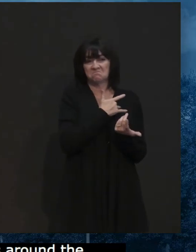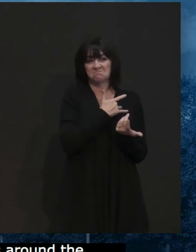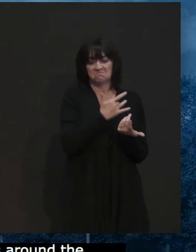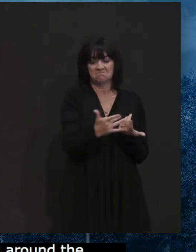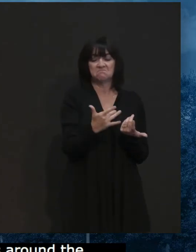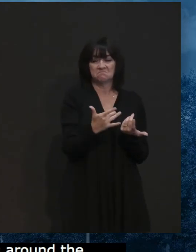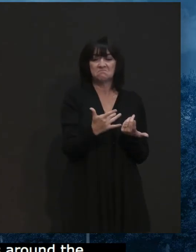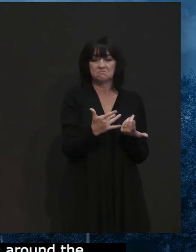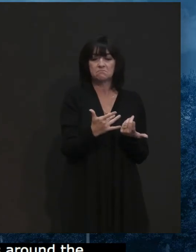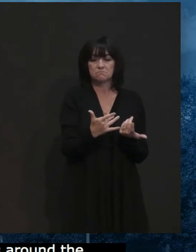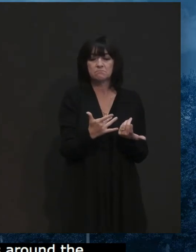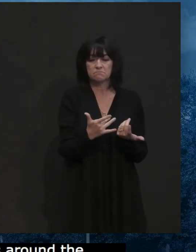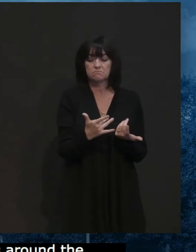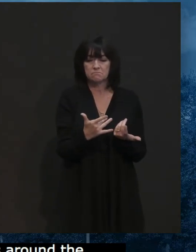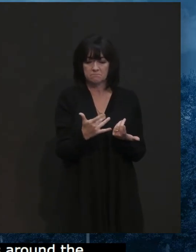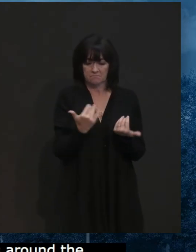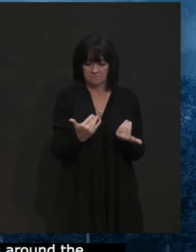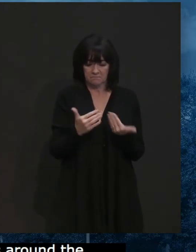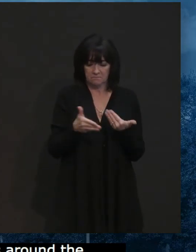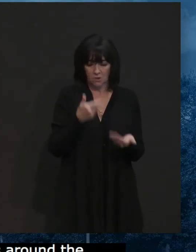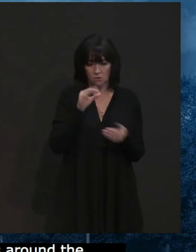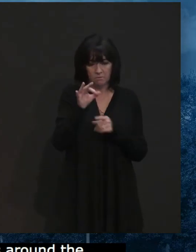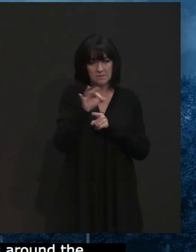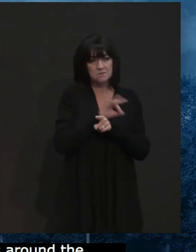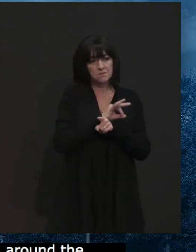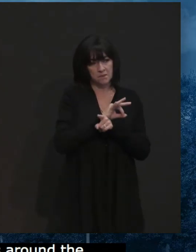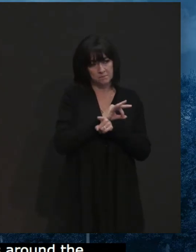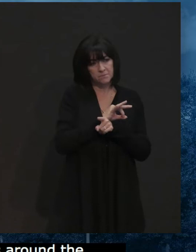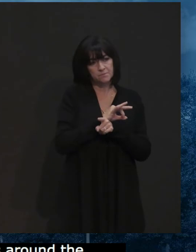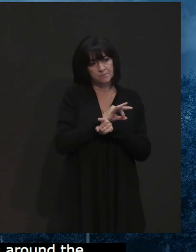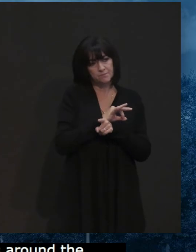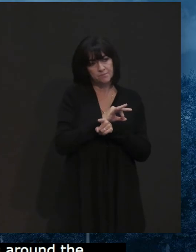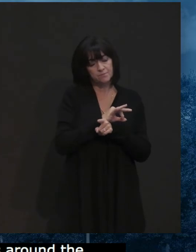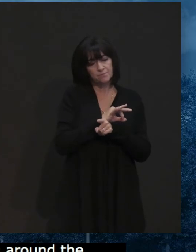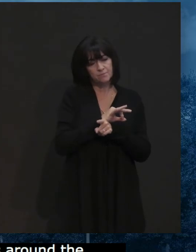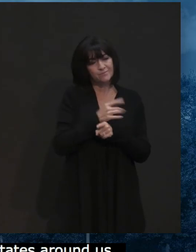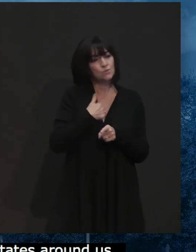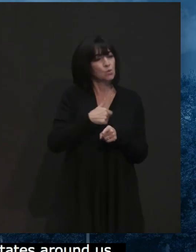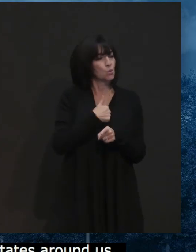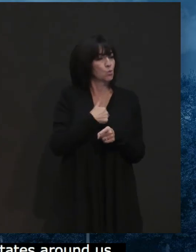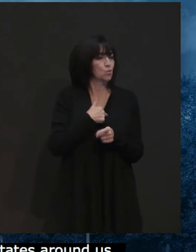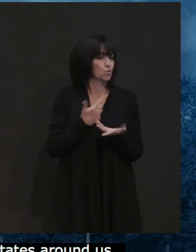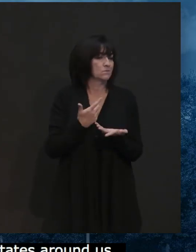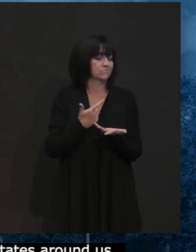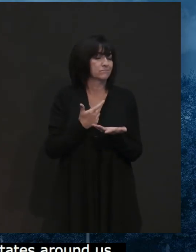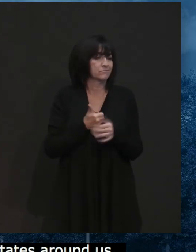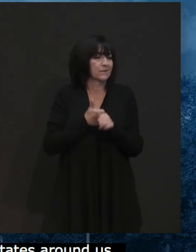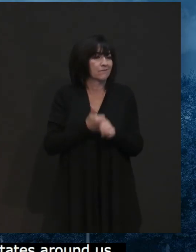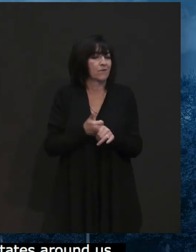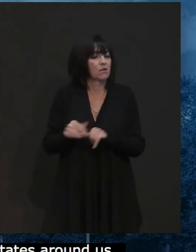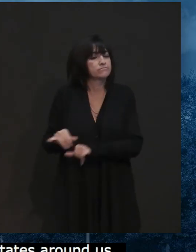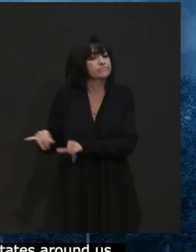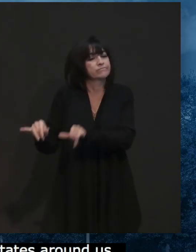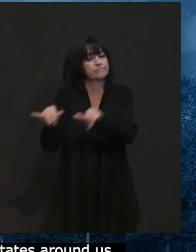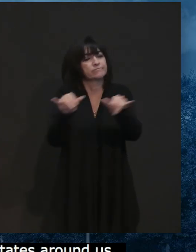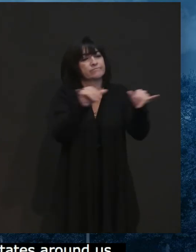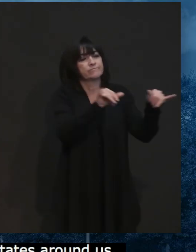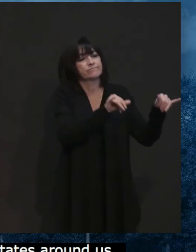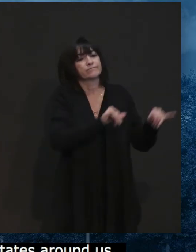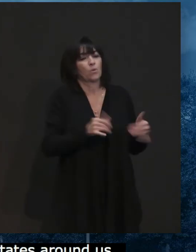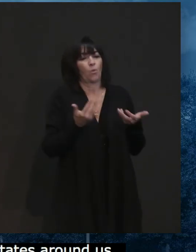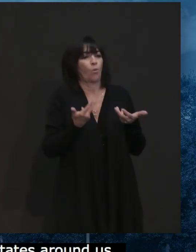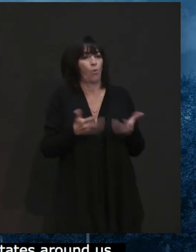months, going into 9 months of this, have been tried to be consistent with what's happening in states around us so we don't